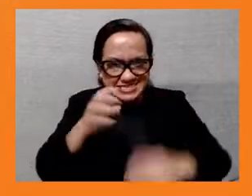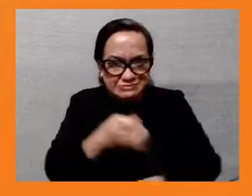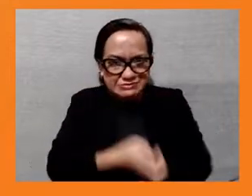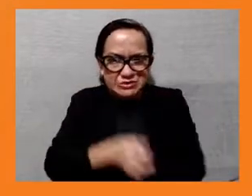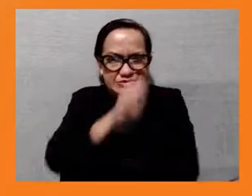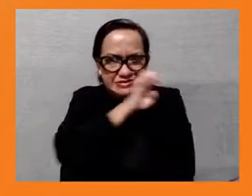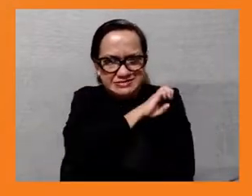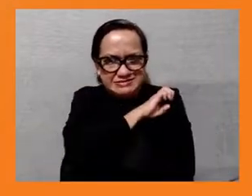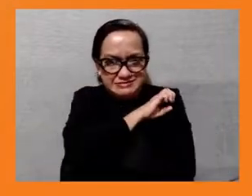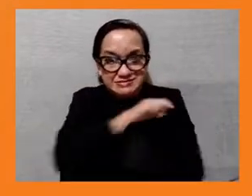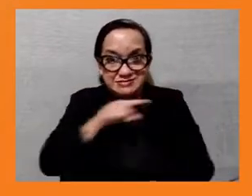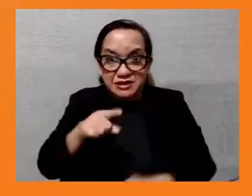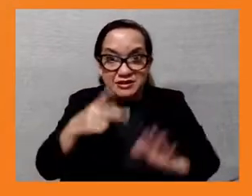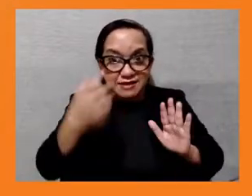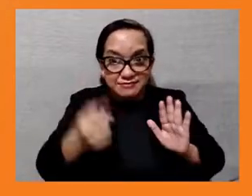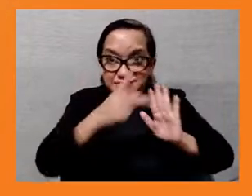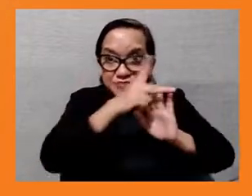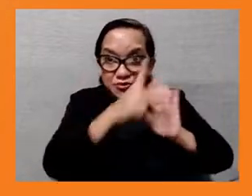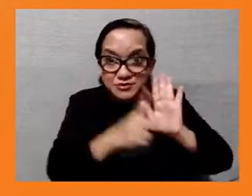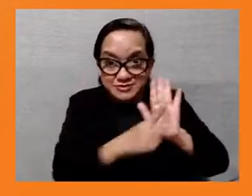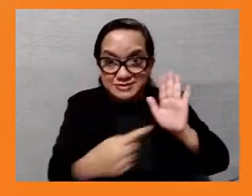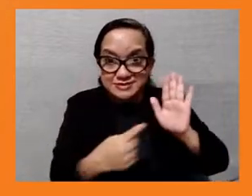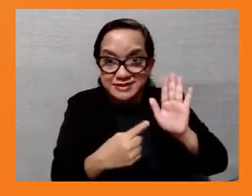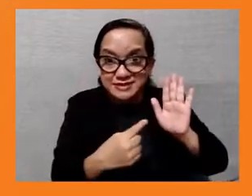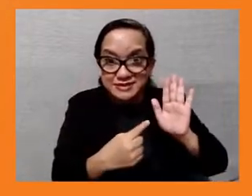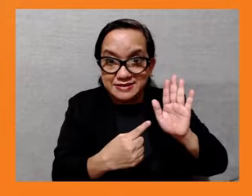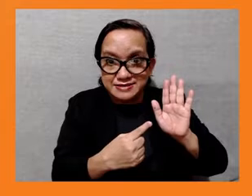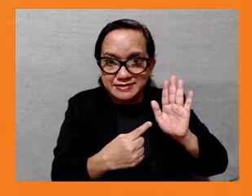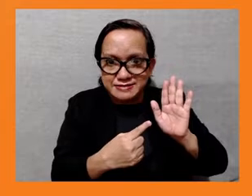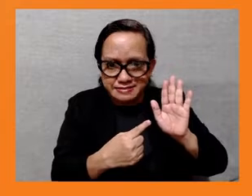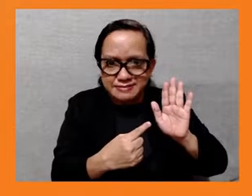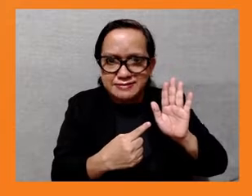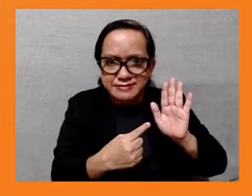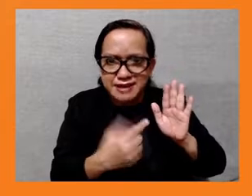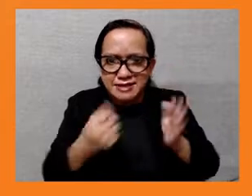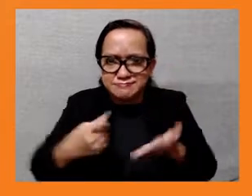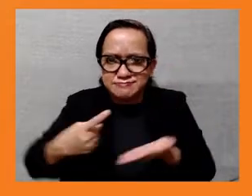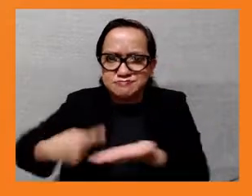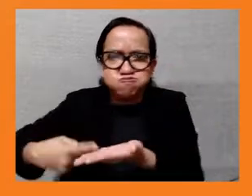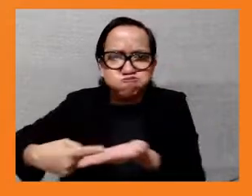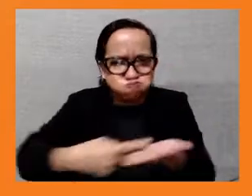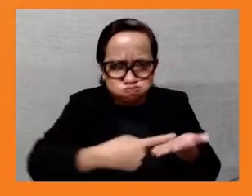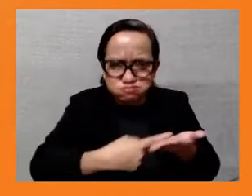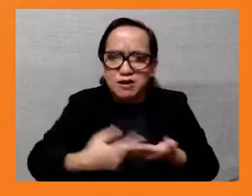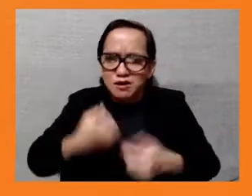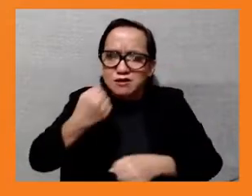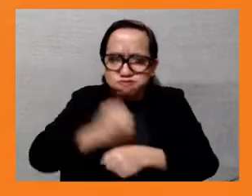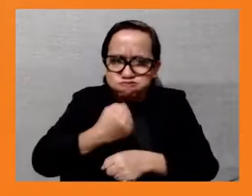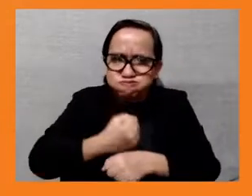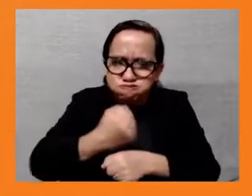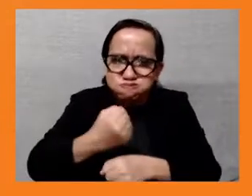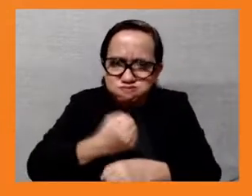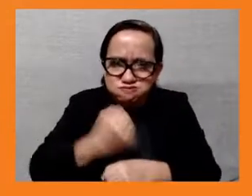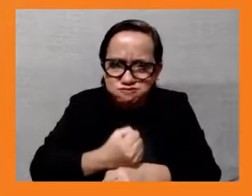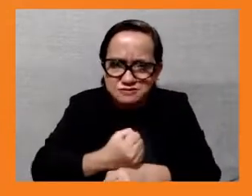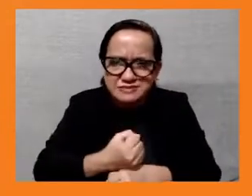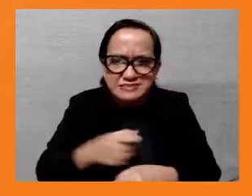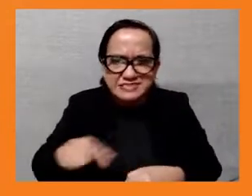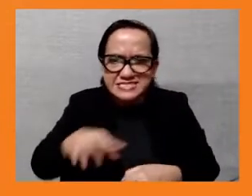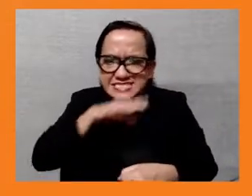with governments, they also see this as one of the biggest challenges. They have their own legal frameworks. They know